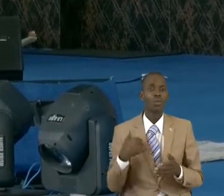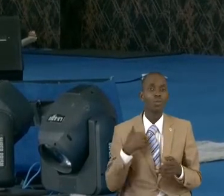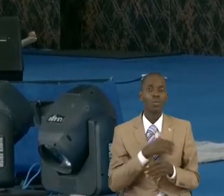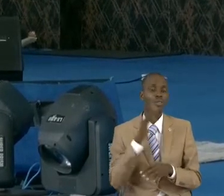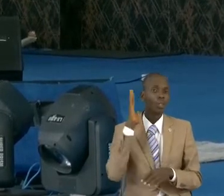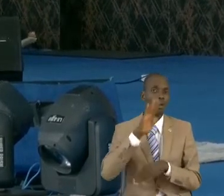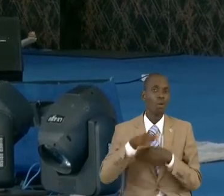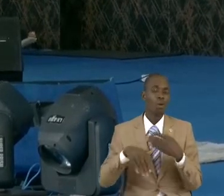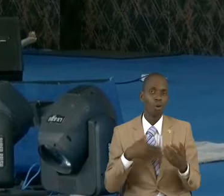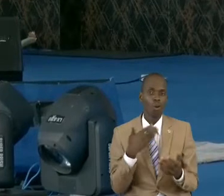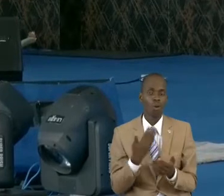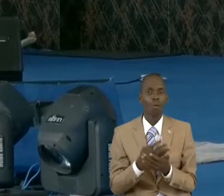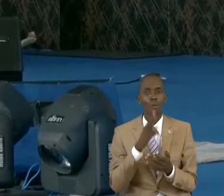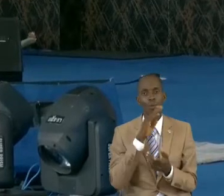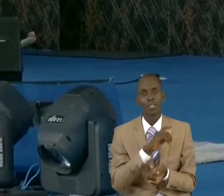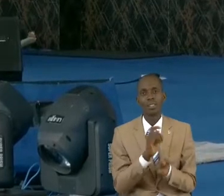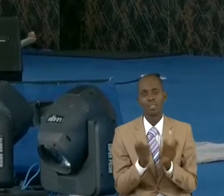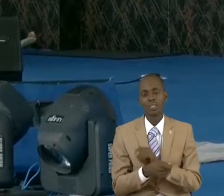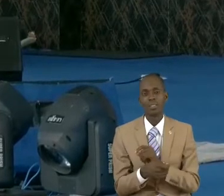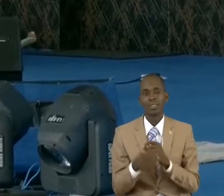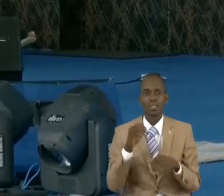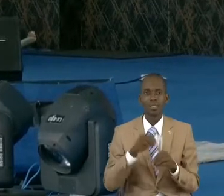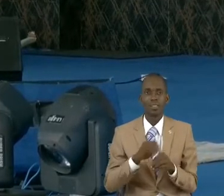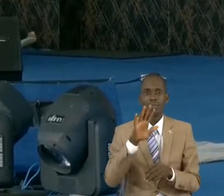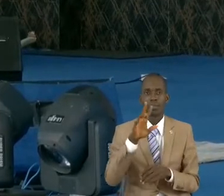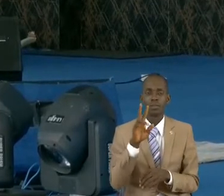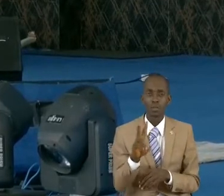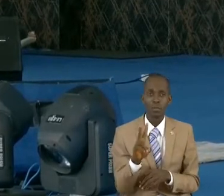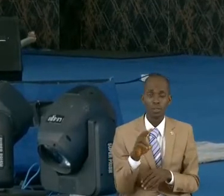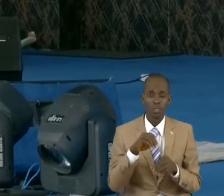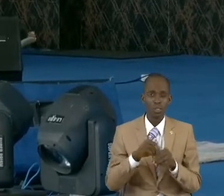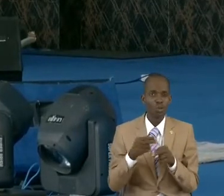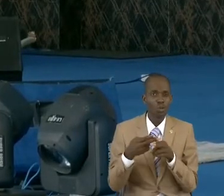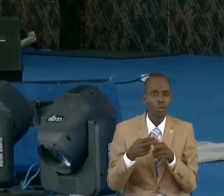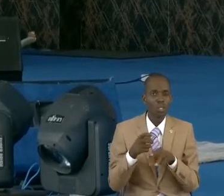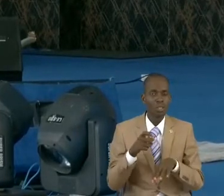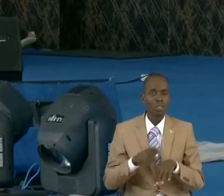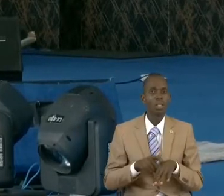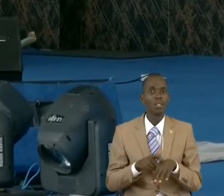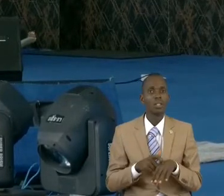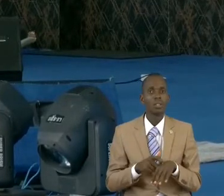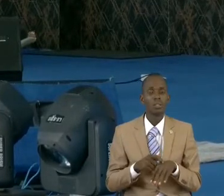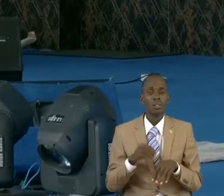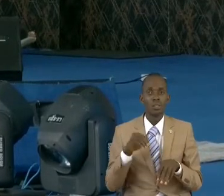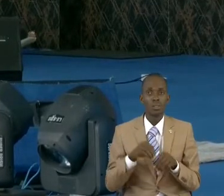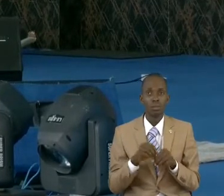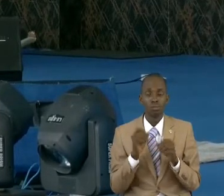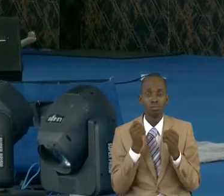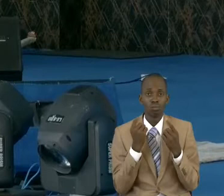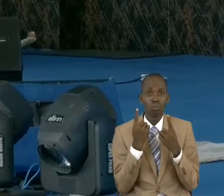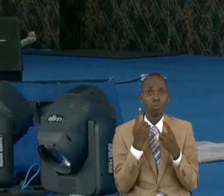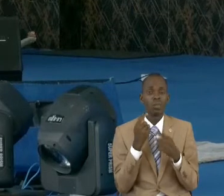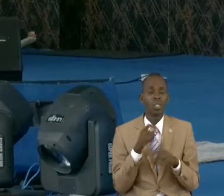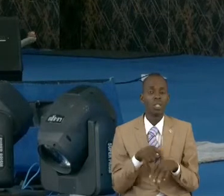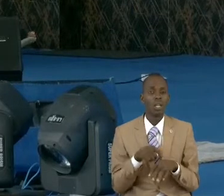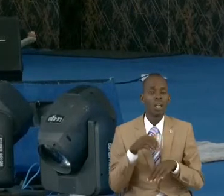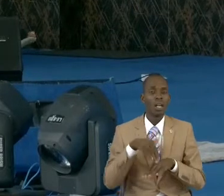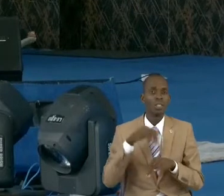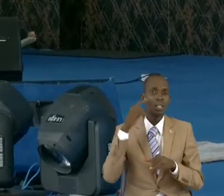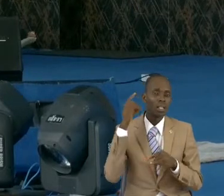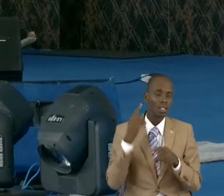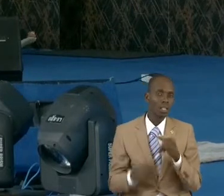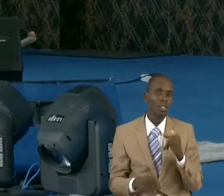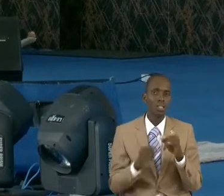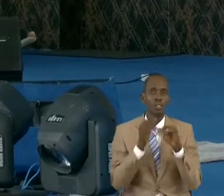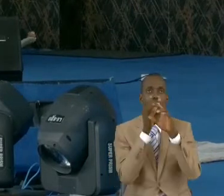52. In a moment, in a twinkling of an eye, at the last trump, for the trumpet